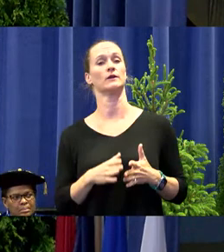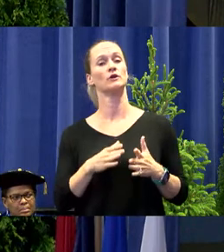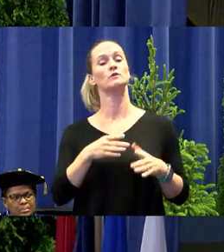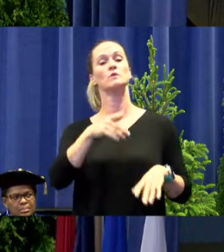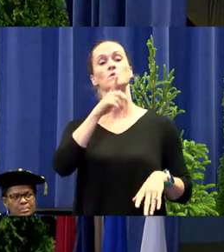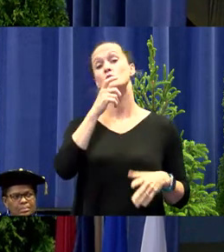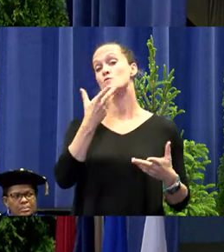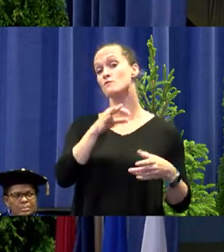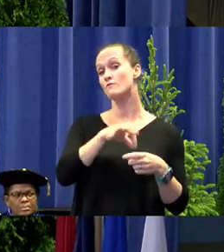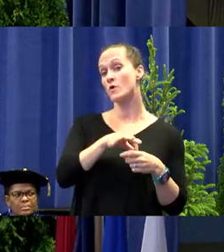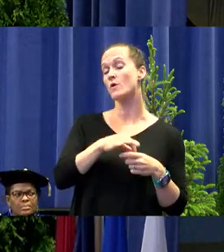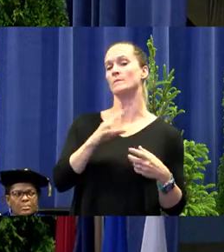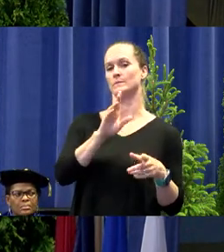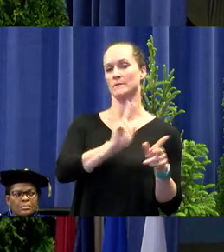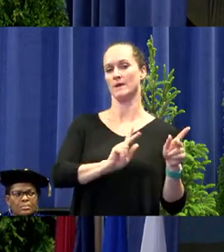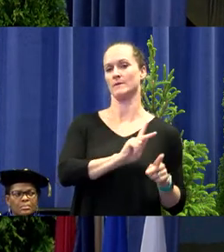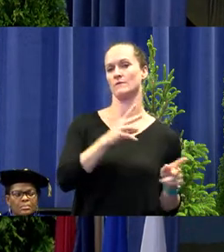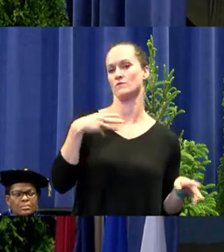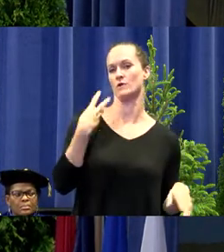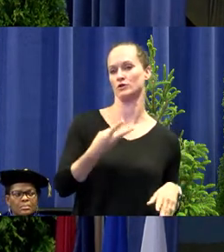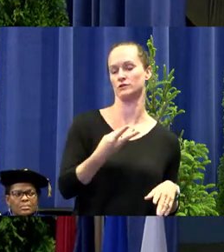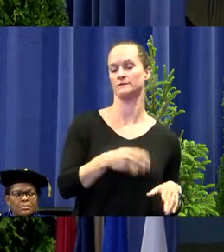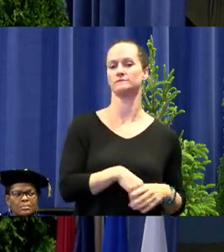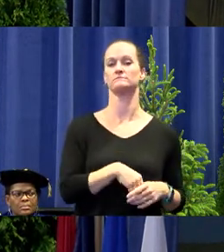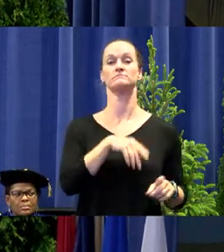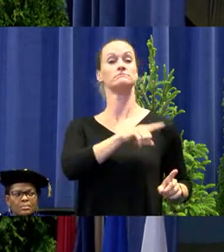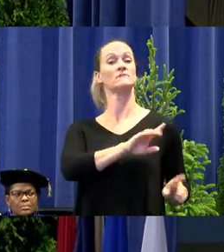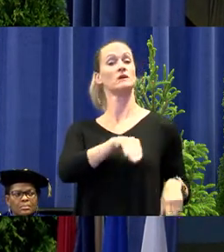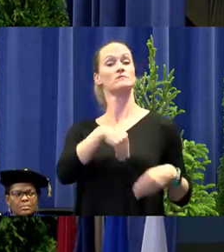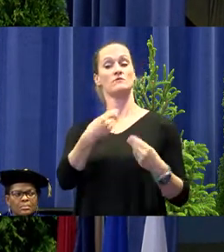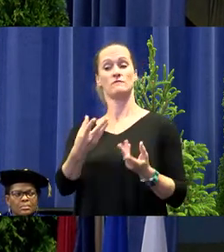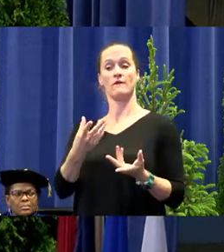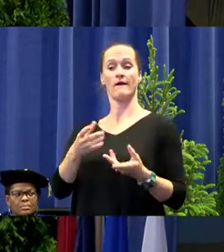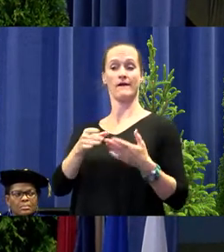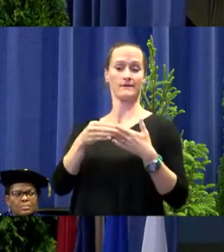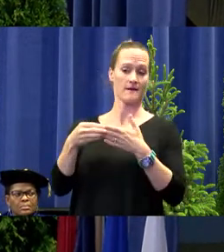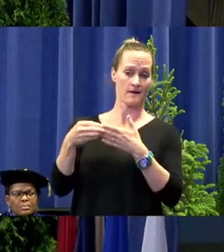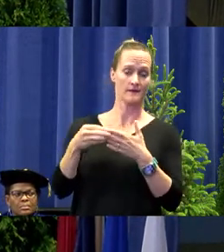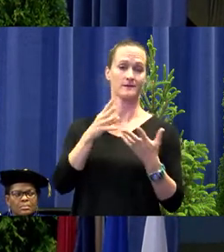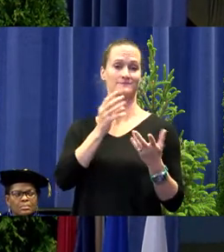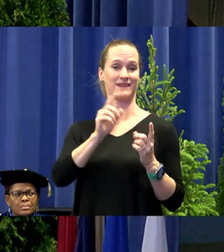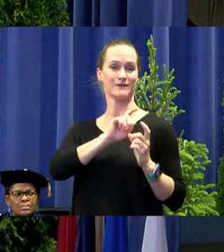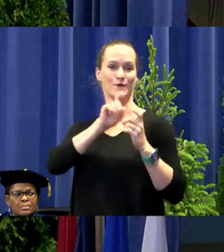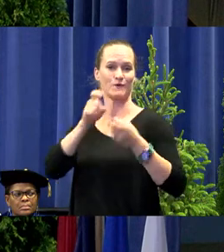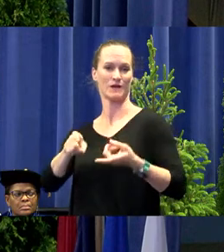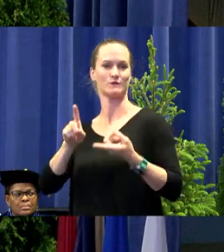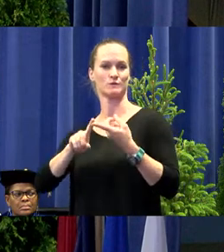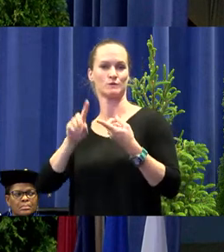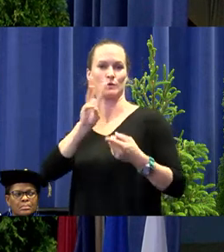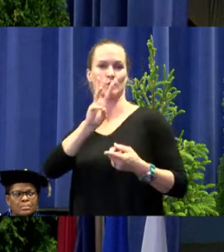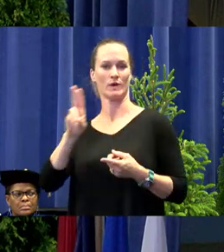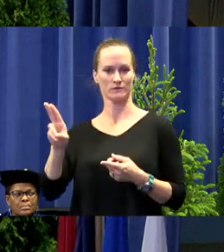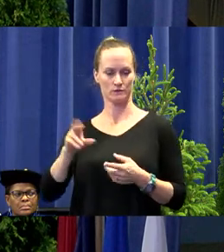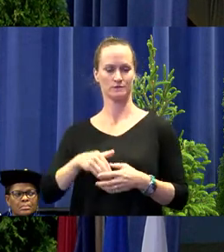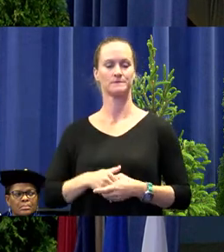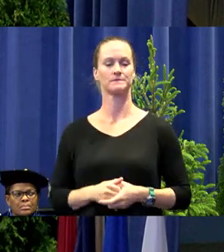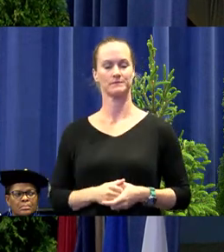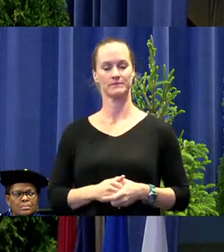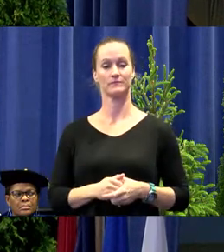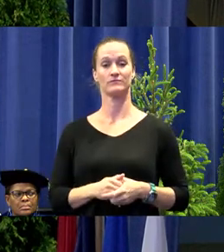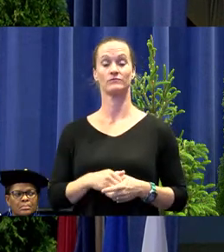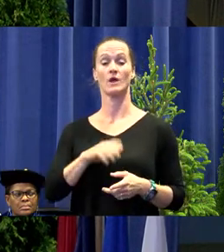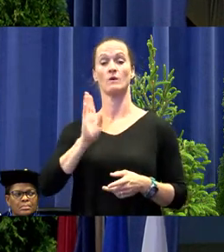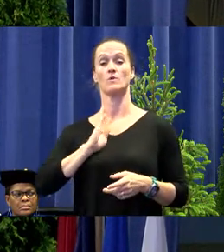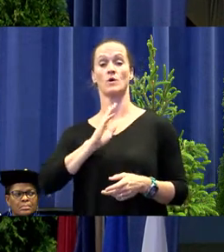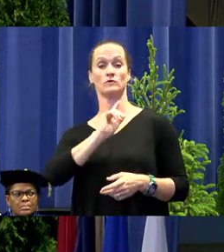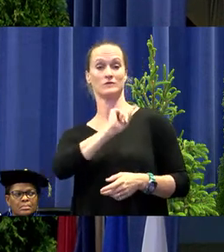of Washington, generously donate guidance and direction for your Western Washington University. The